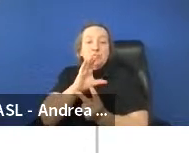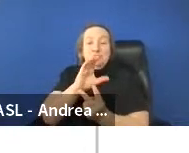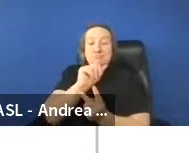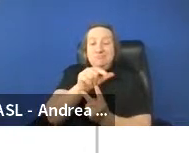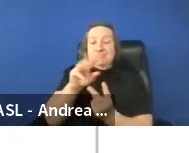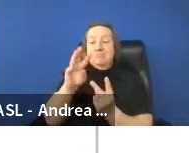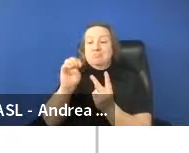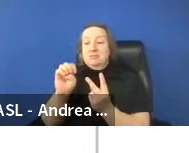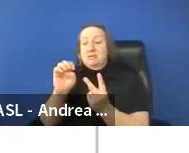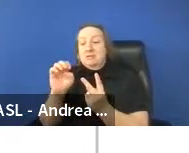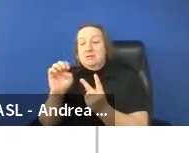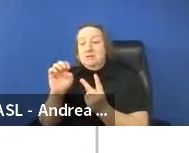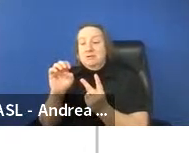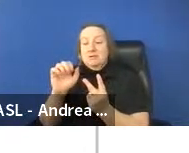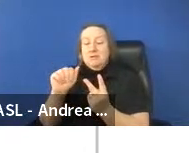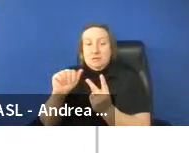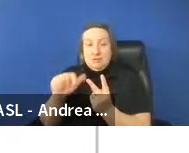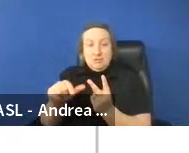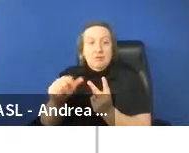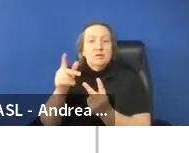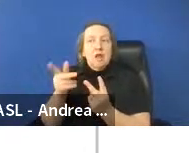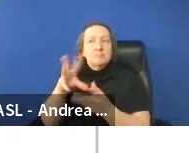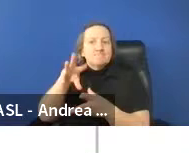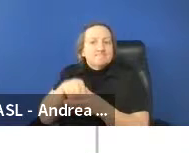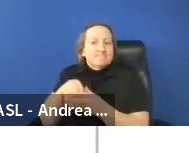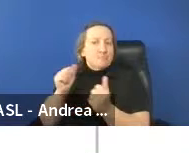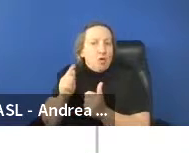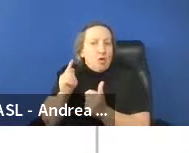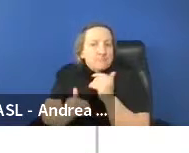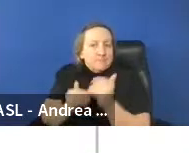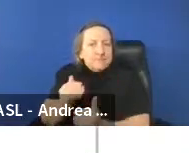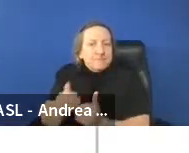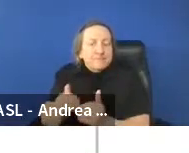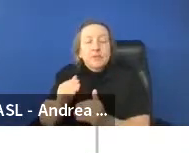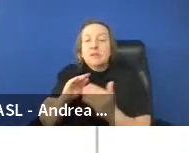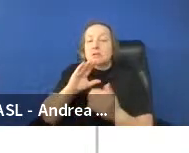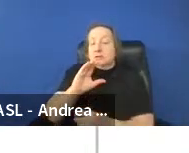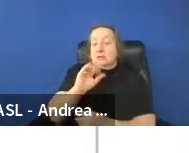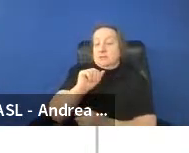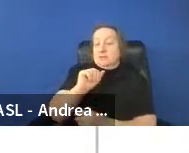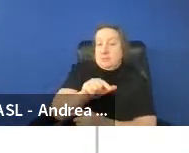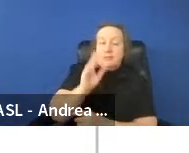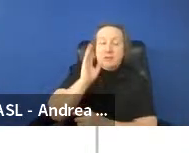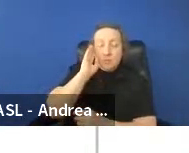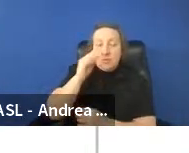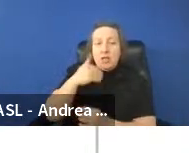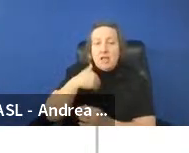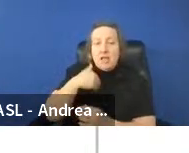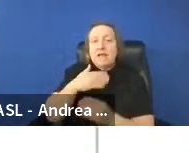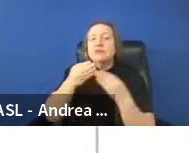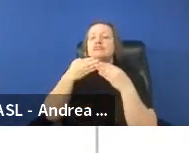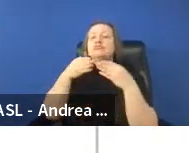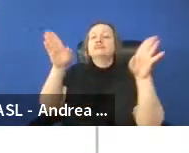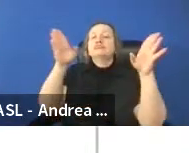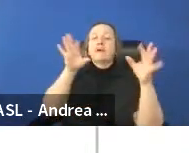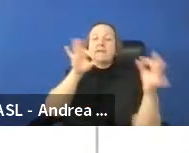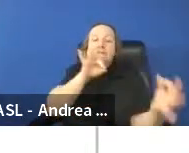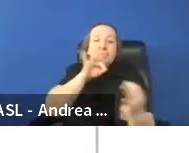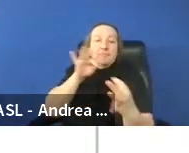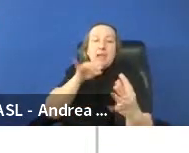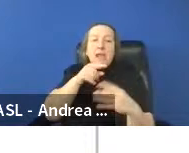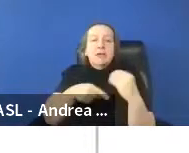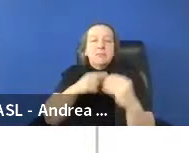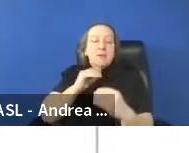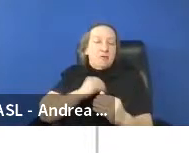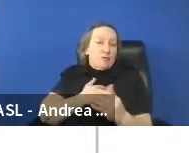way. The community advisory group is going to get some high-level feedback on our